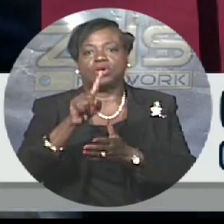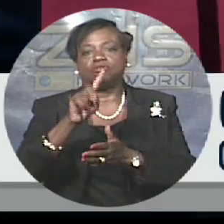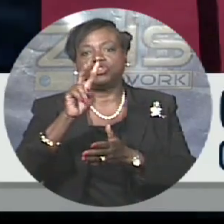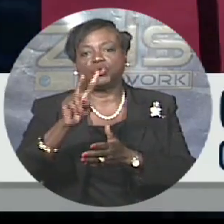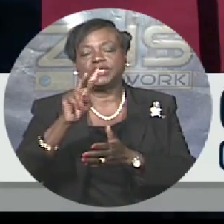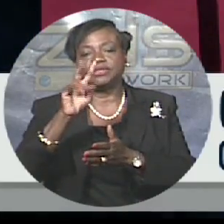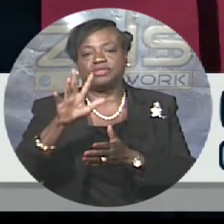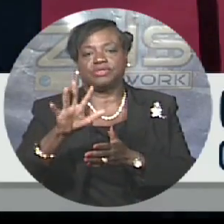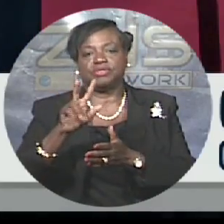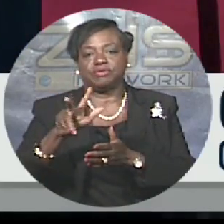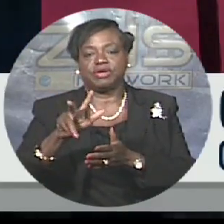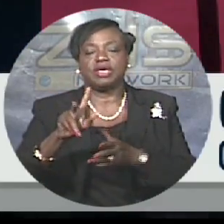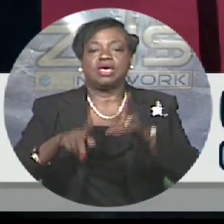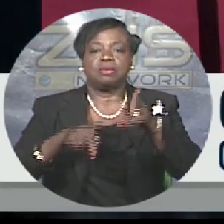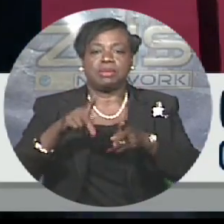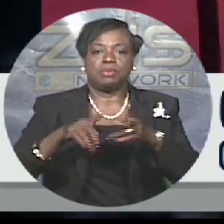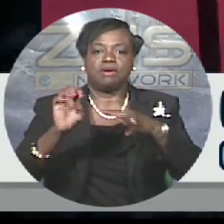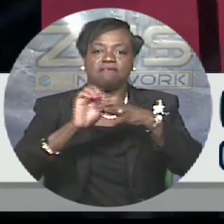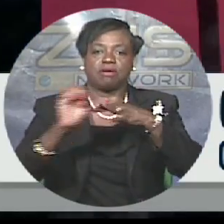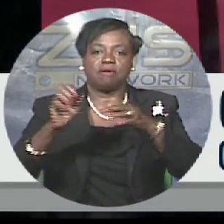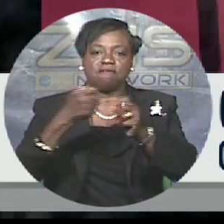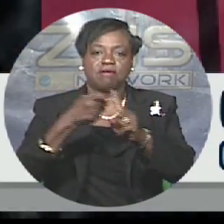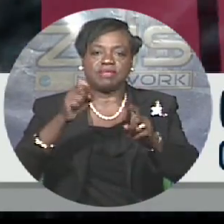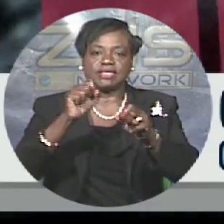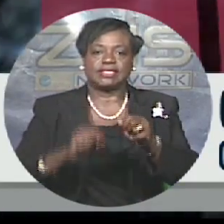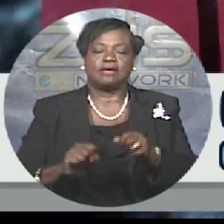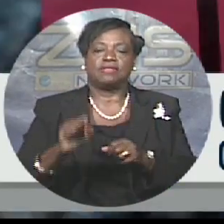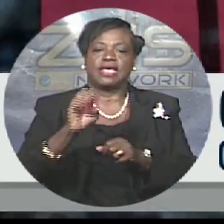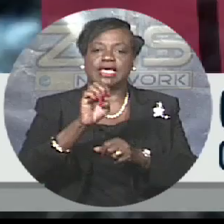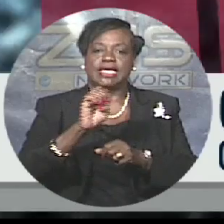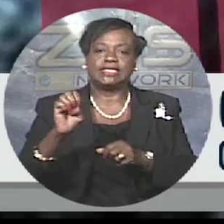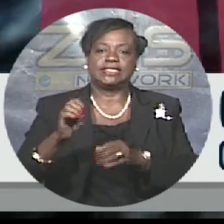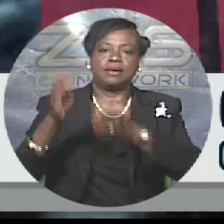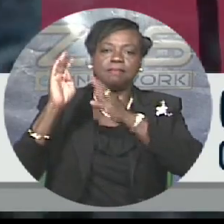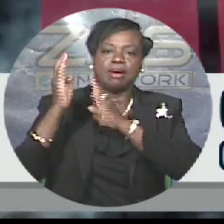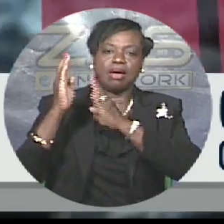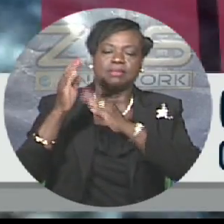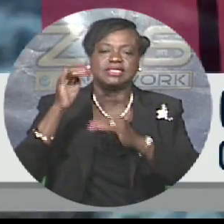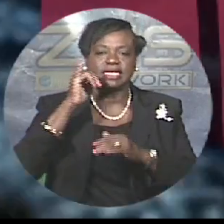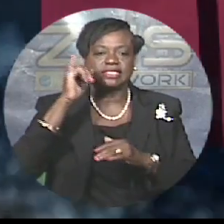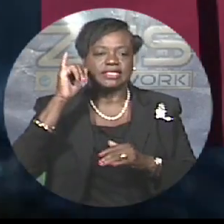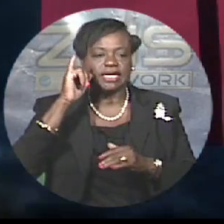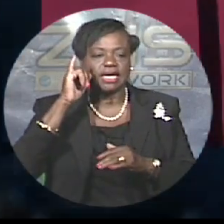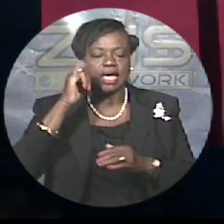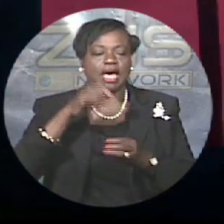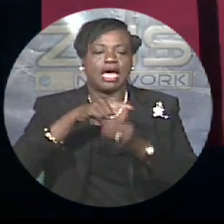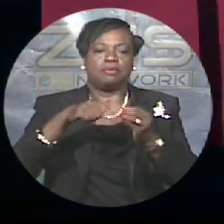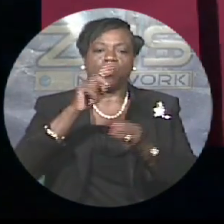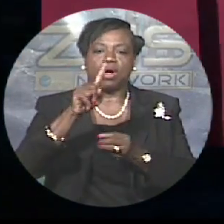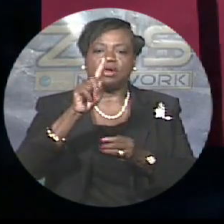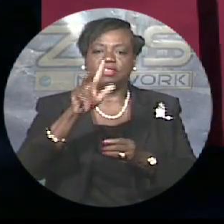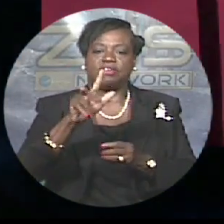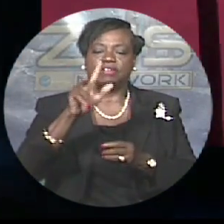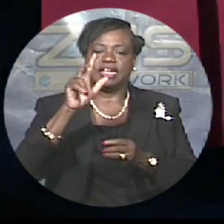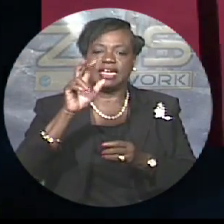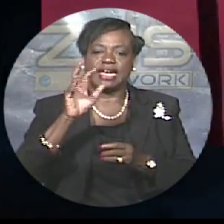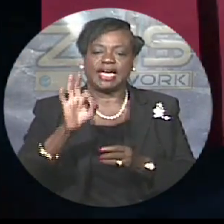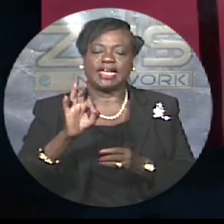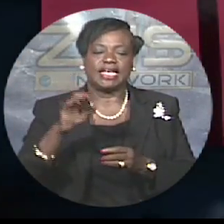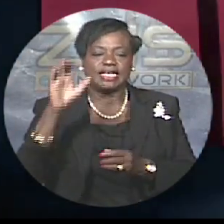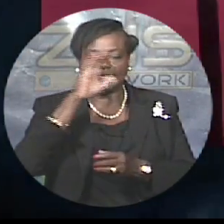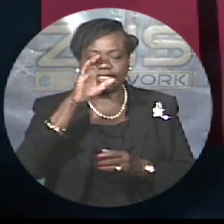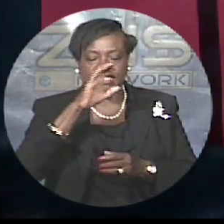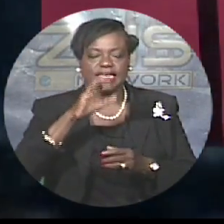1,123 residents were evacuated from the southeastern Bahamas yesterday, and among the 139 seeking shelter at the New Providence Community